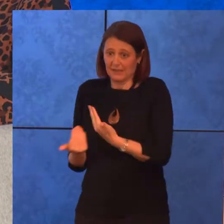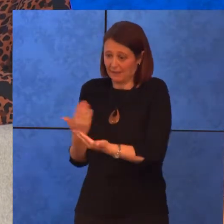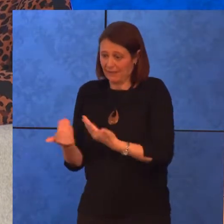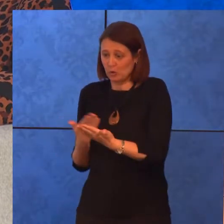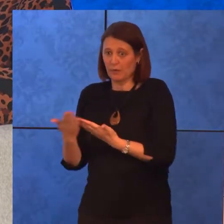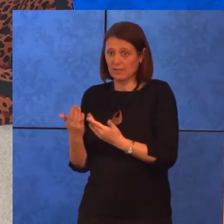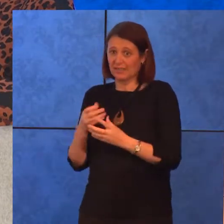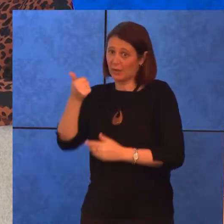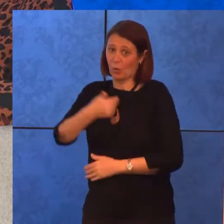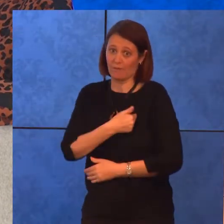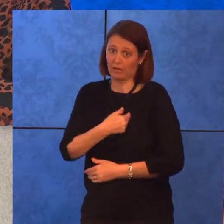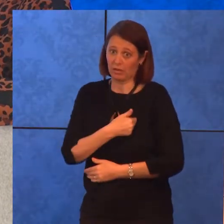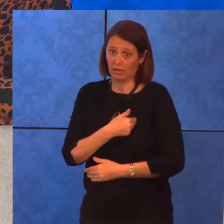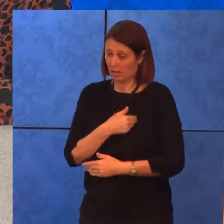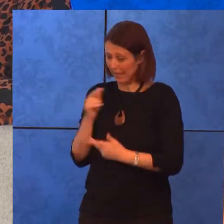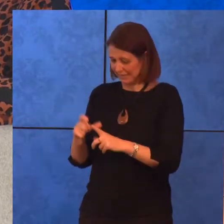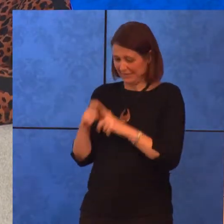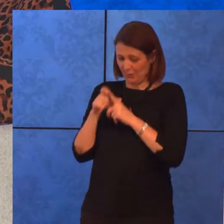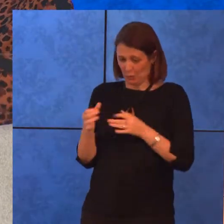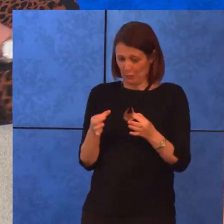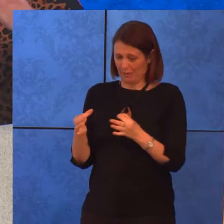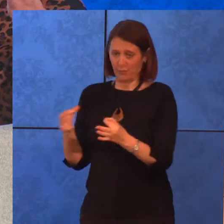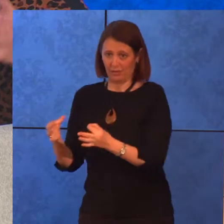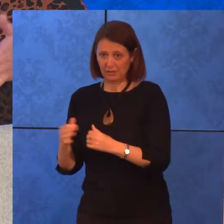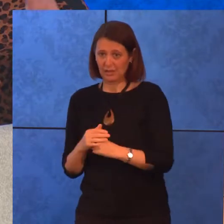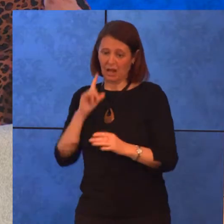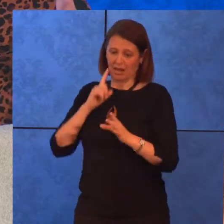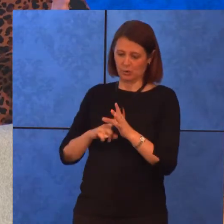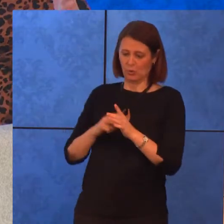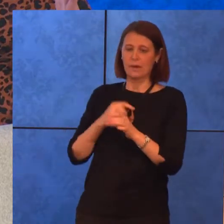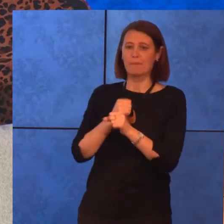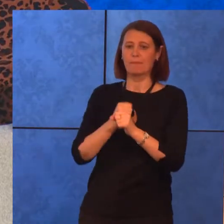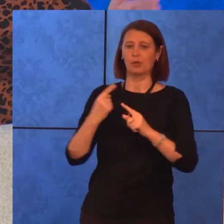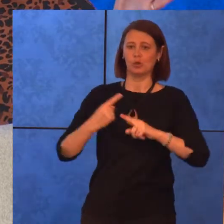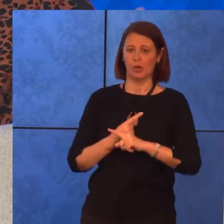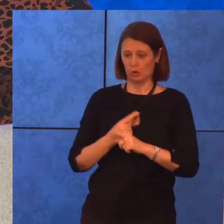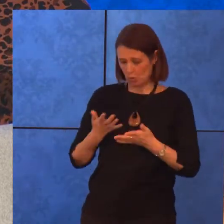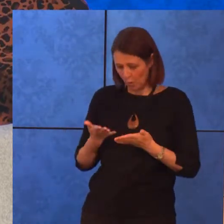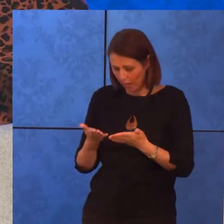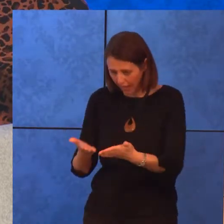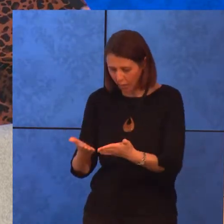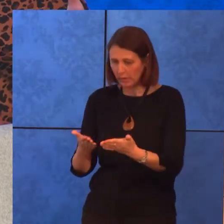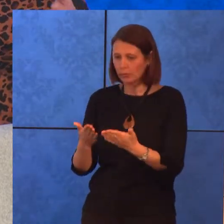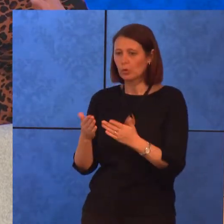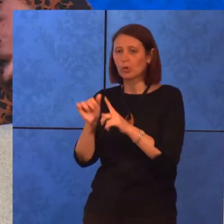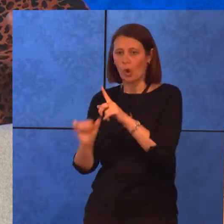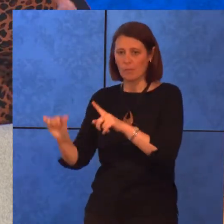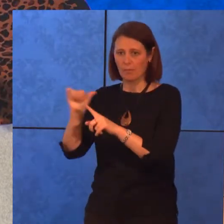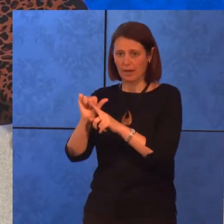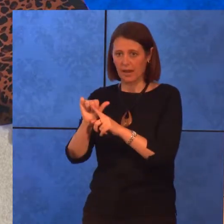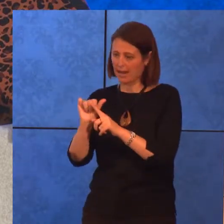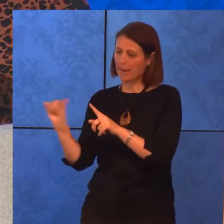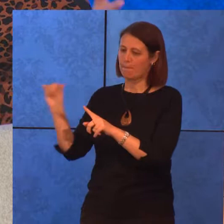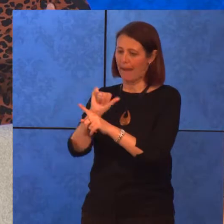and then there is difficulty in them claiming for that. Now, last year we made a change to allow them to go back and back